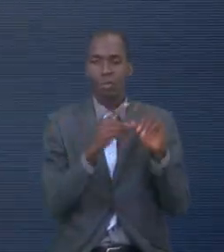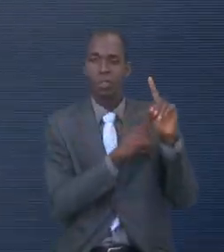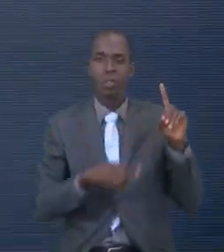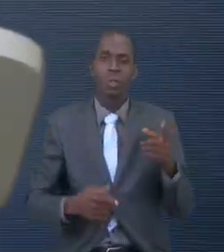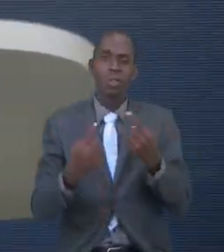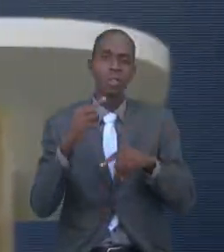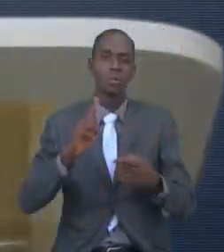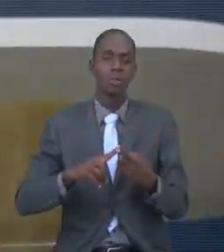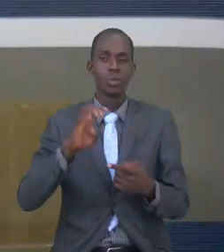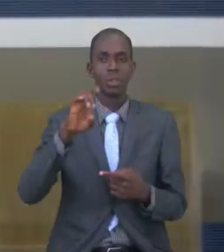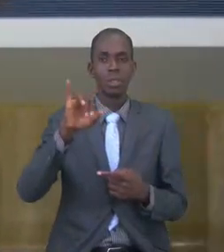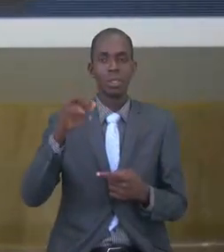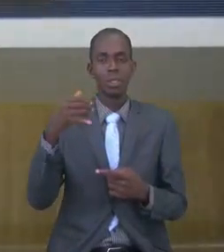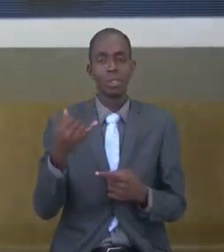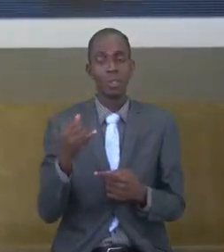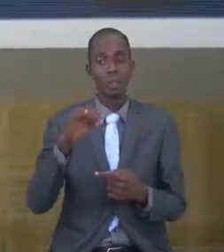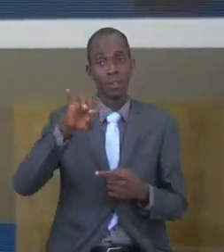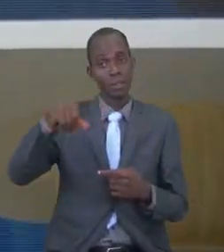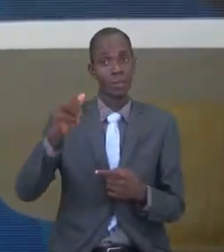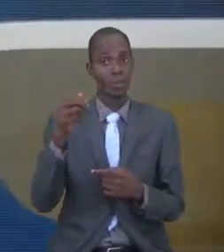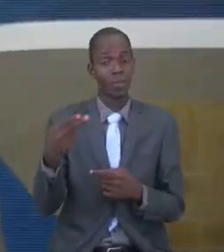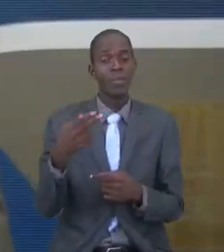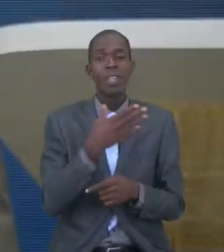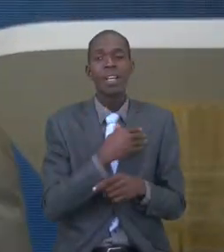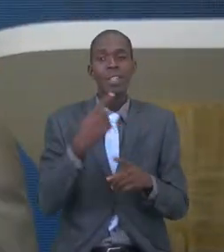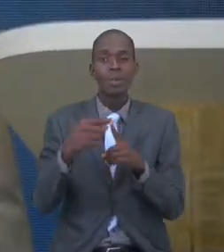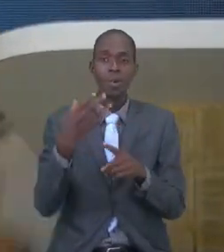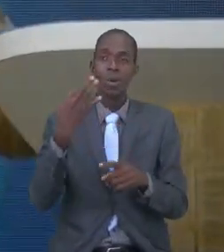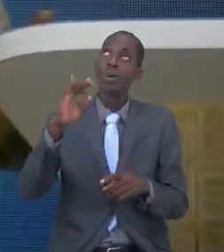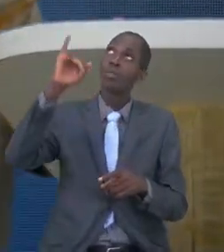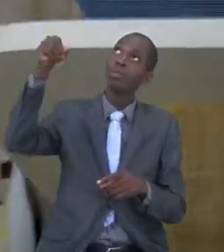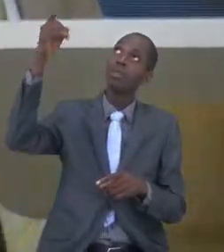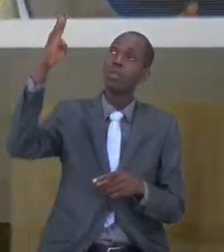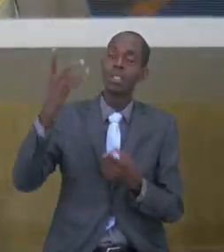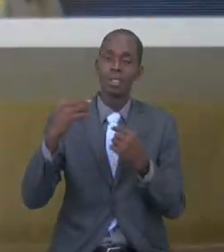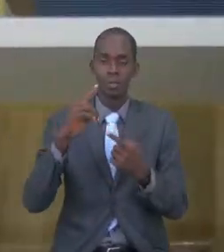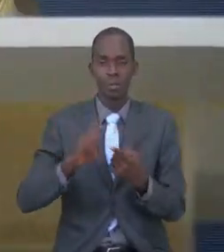word of the Lord came unto him. And the word of Jehovah came